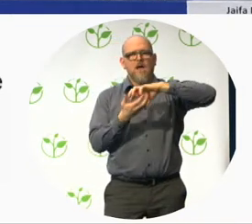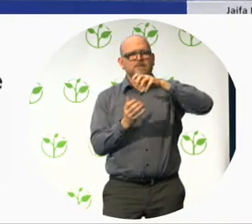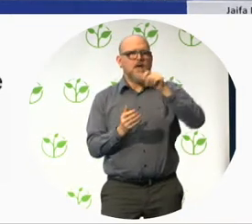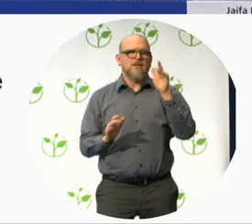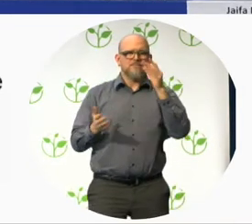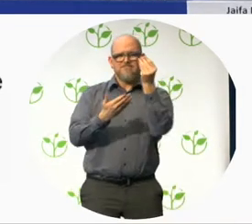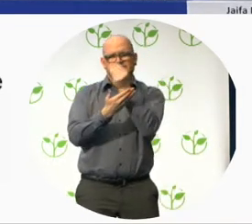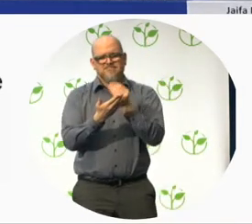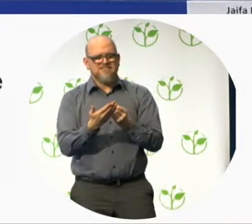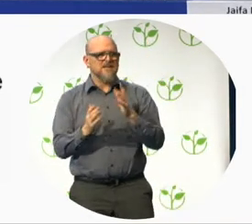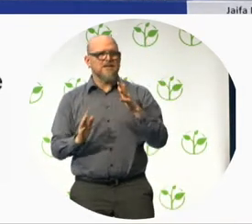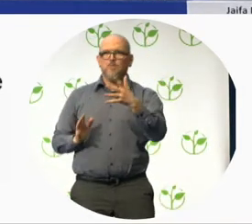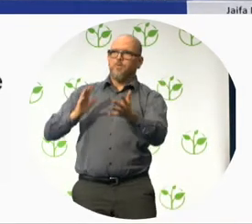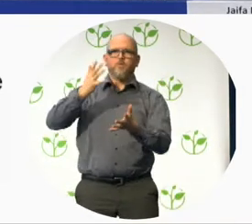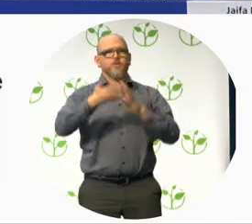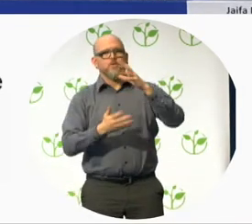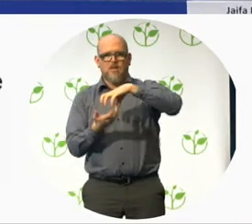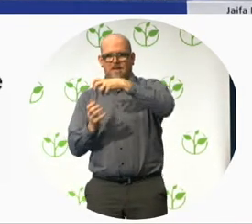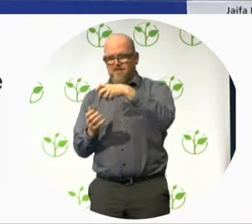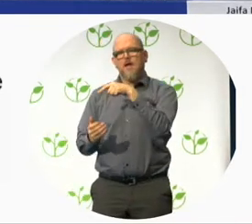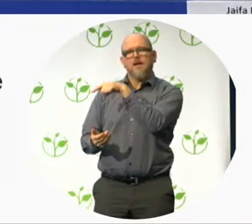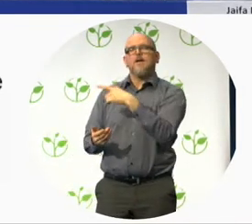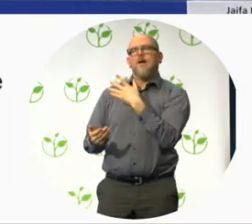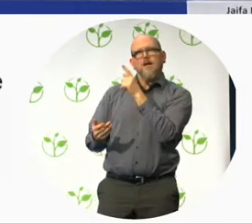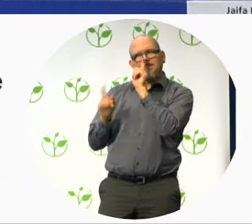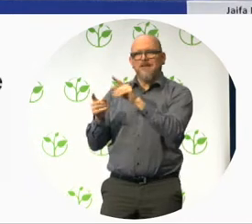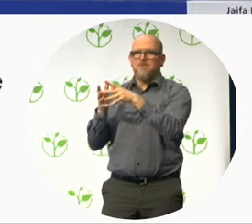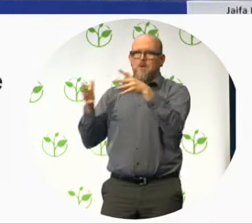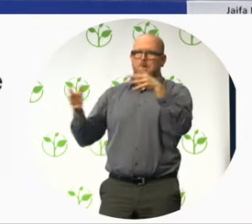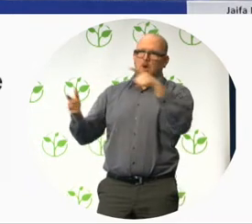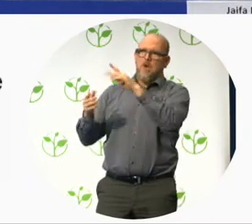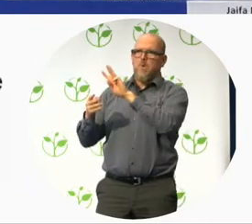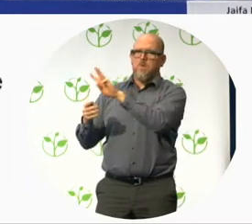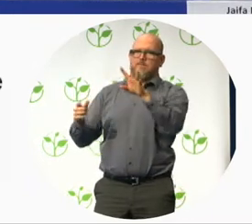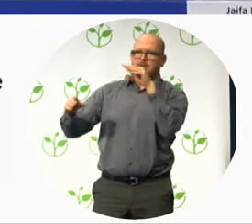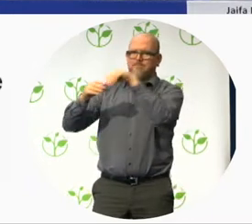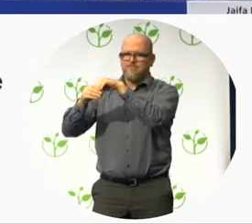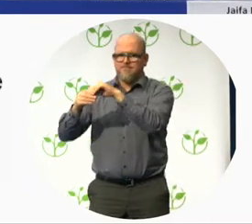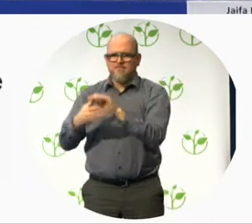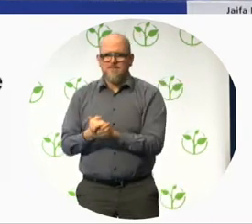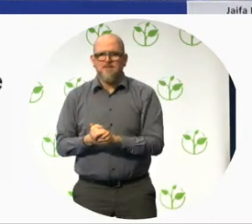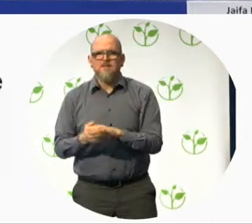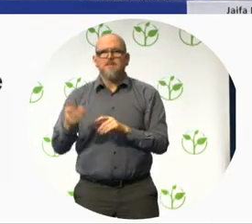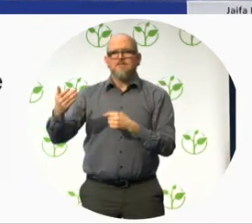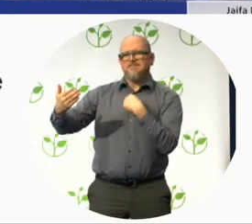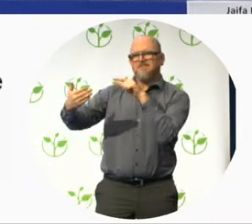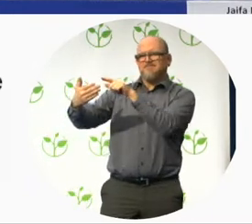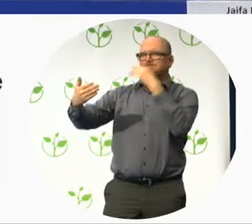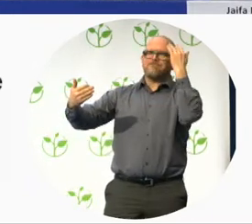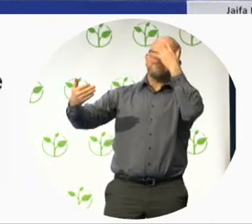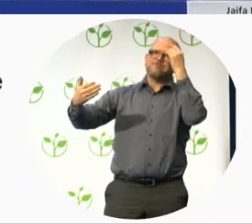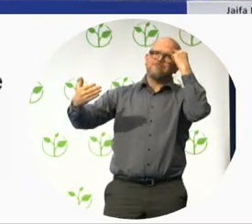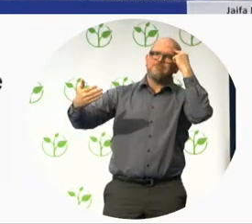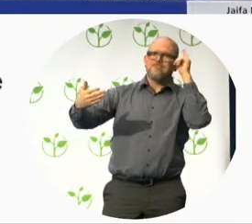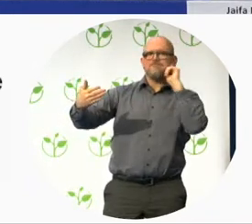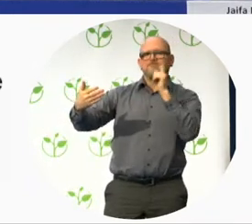person hovers over anything he needs to browse over the portal, this browsed content translates into a